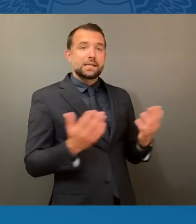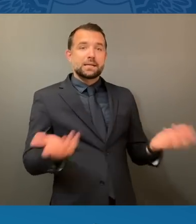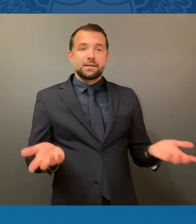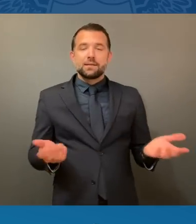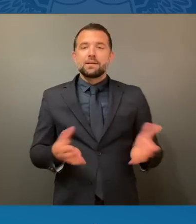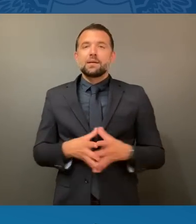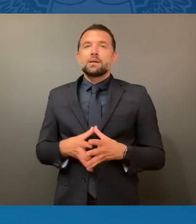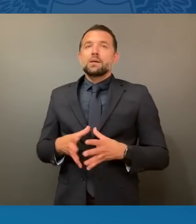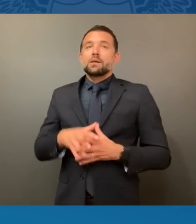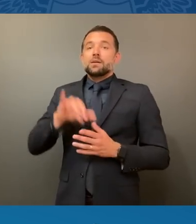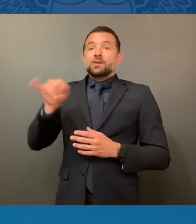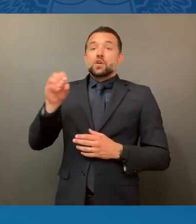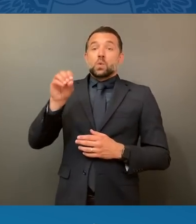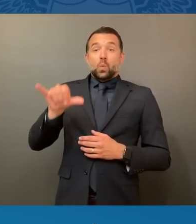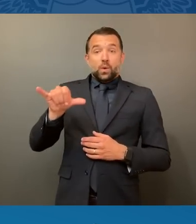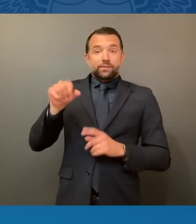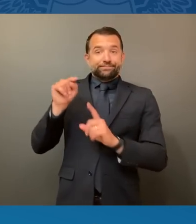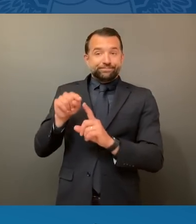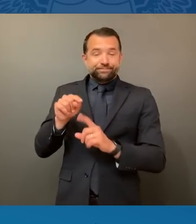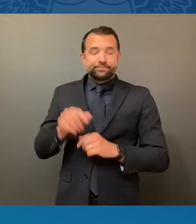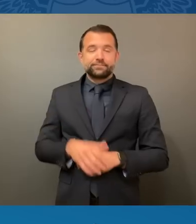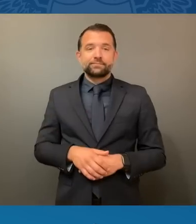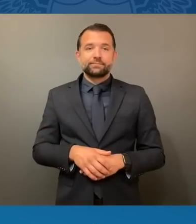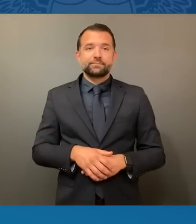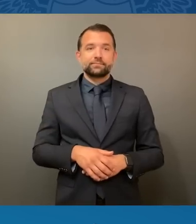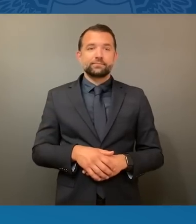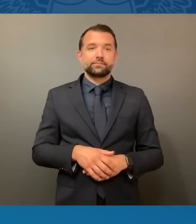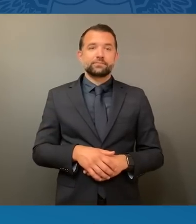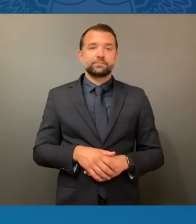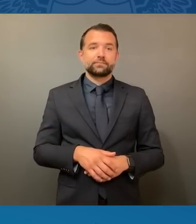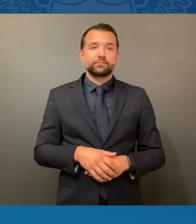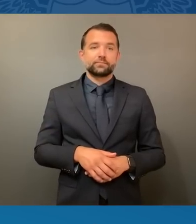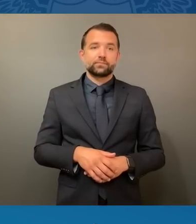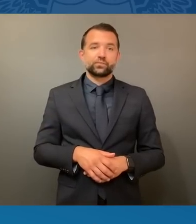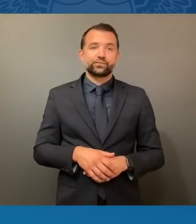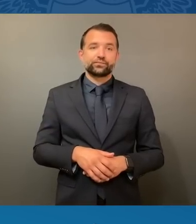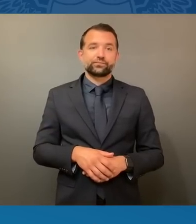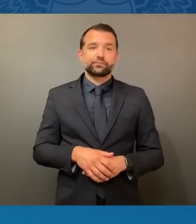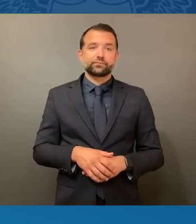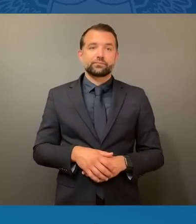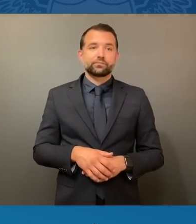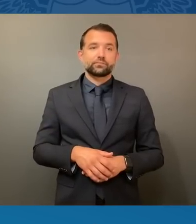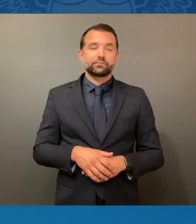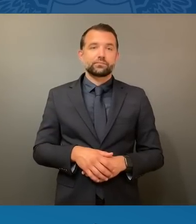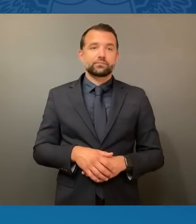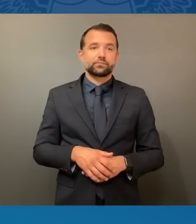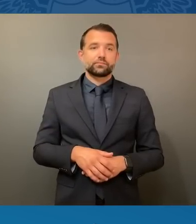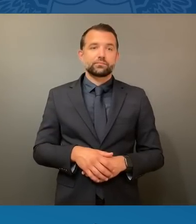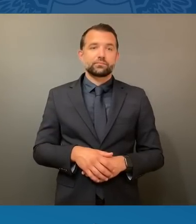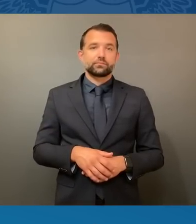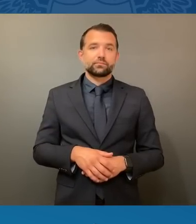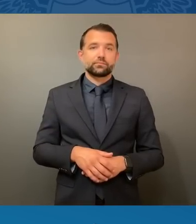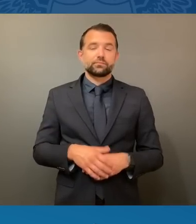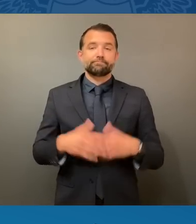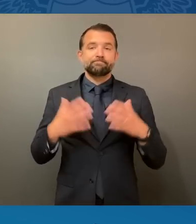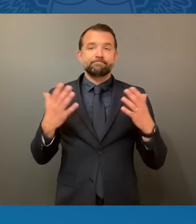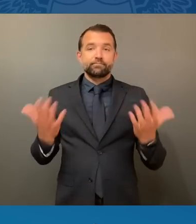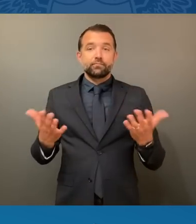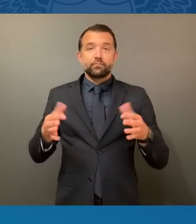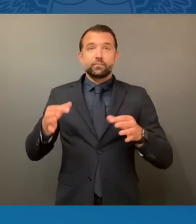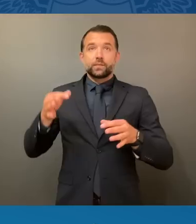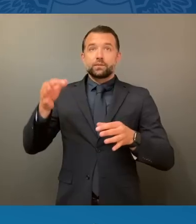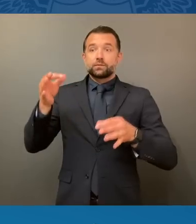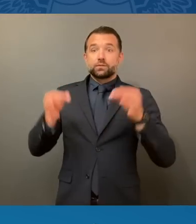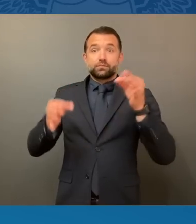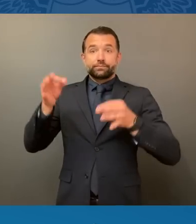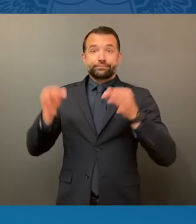Joy. Joy. That in spite of the fact that a 6-3 court just